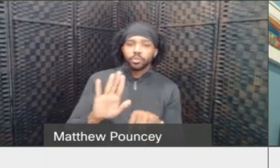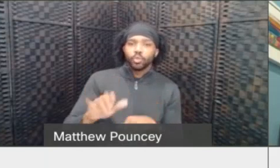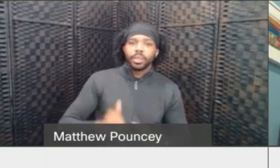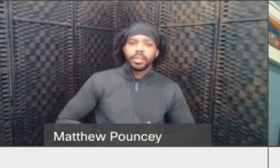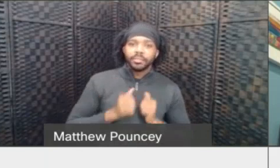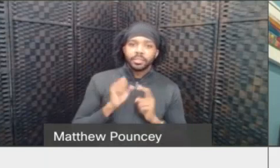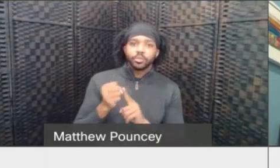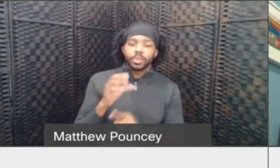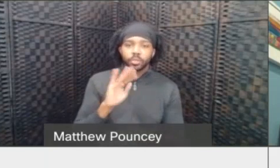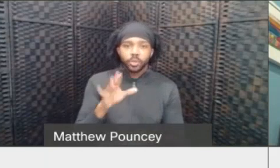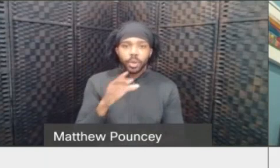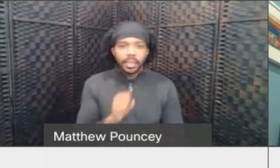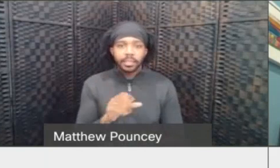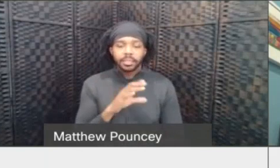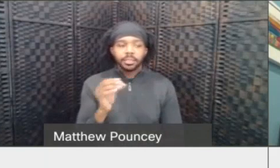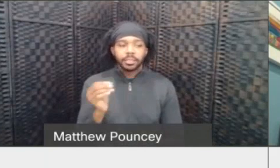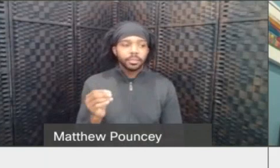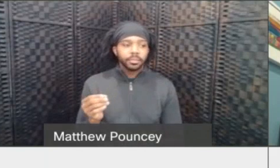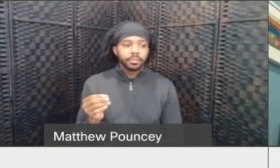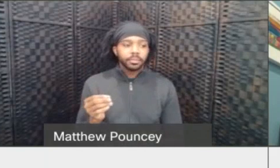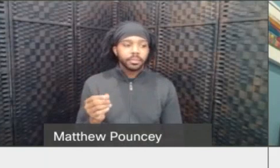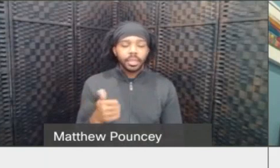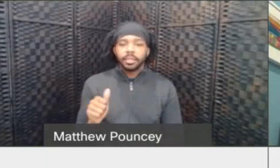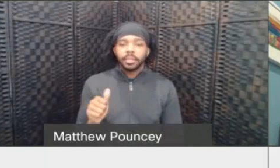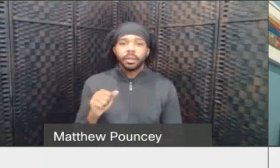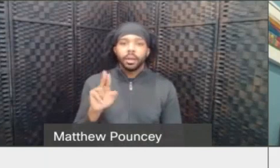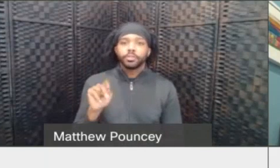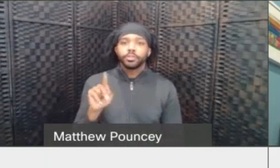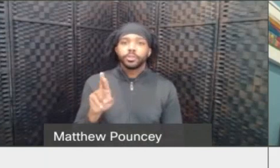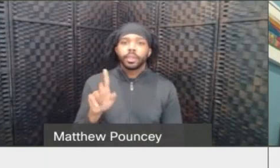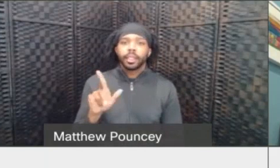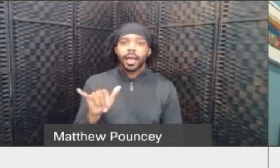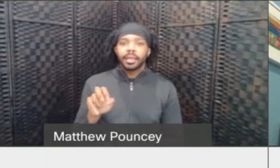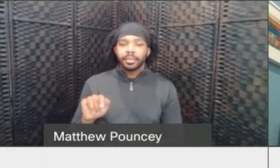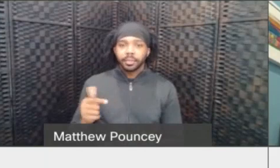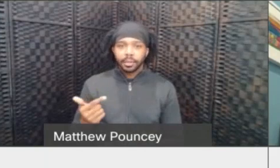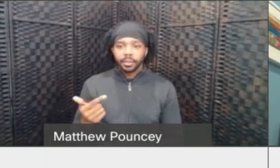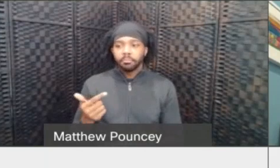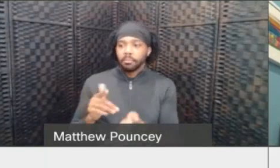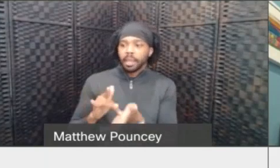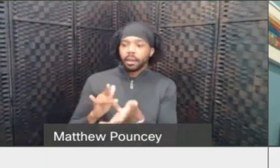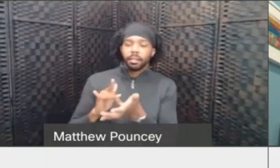your age, and your any underlying medical conditions you may have.